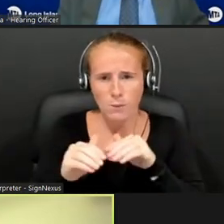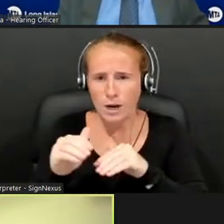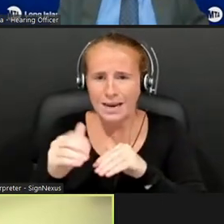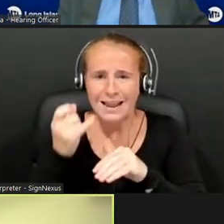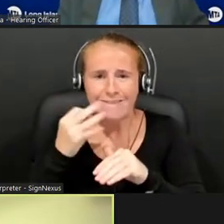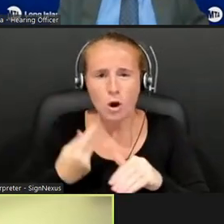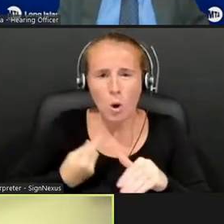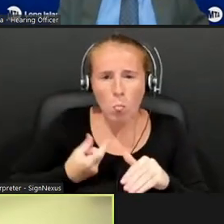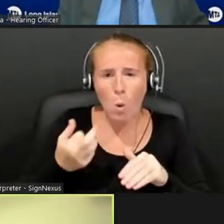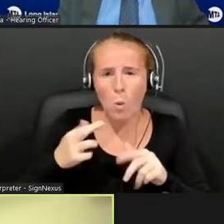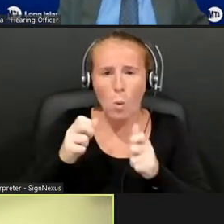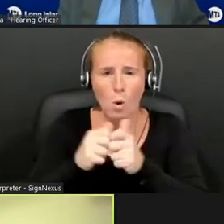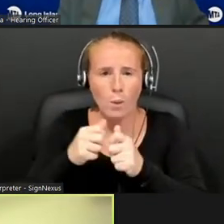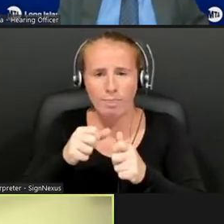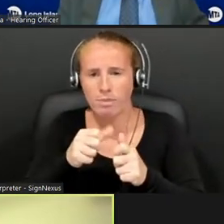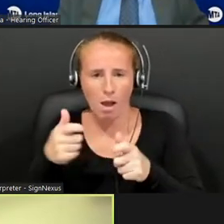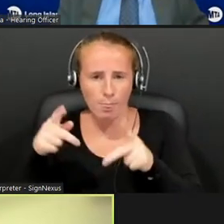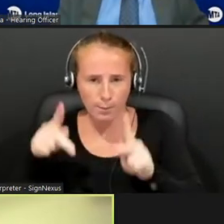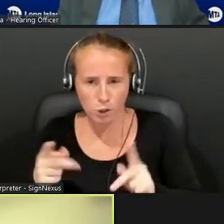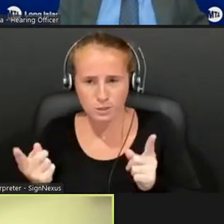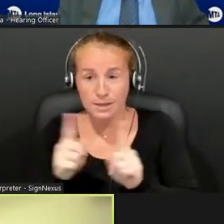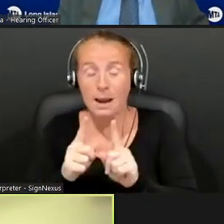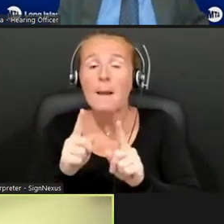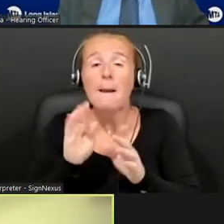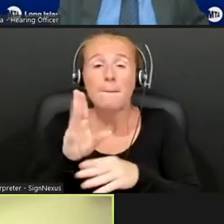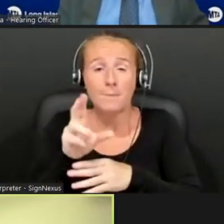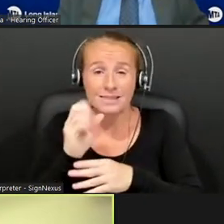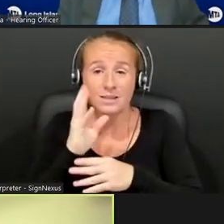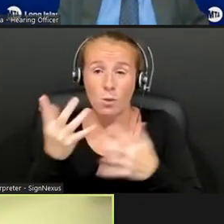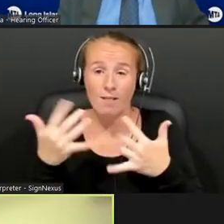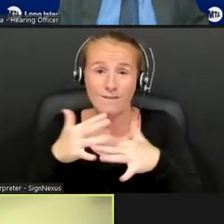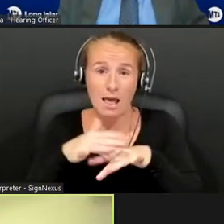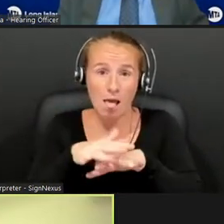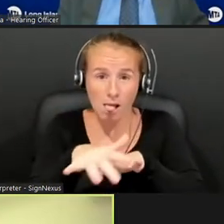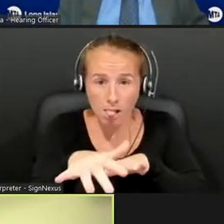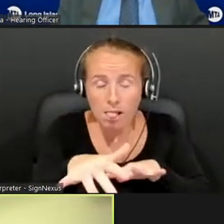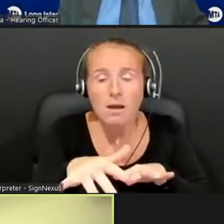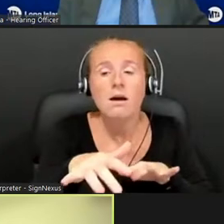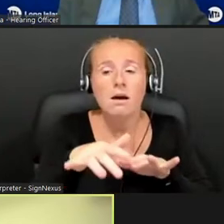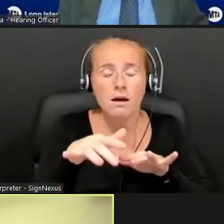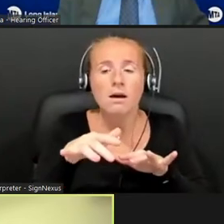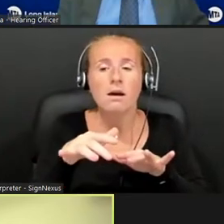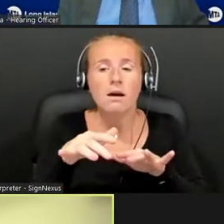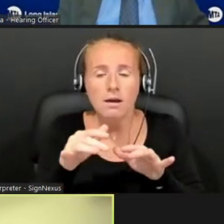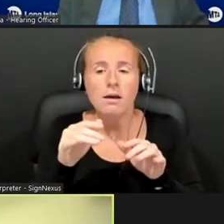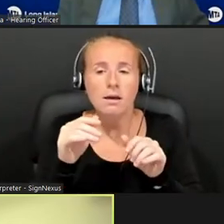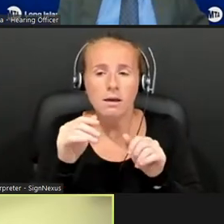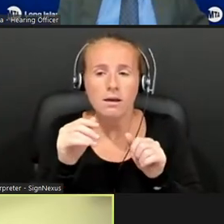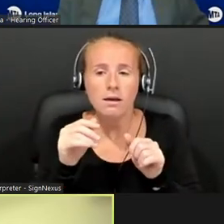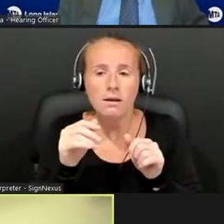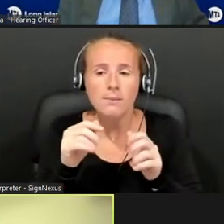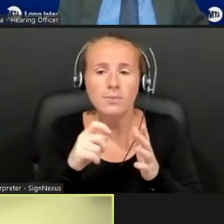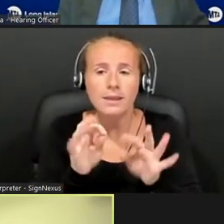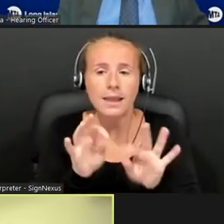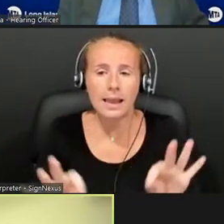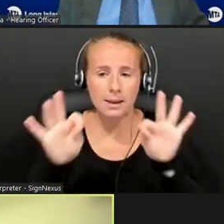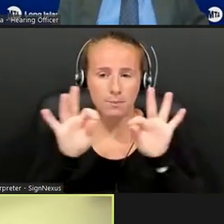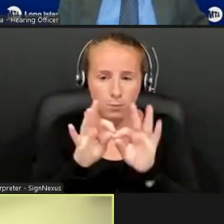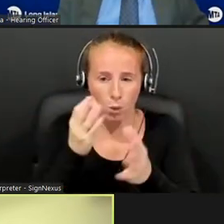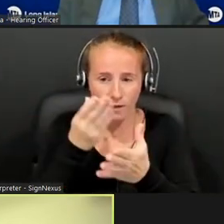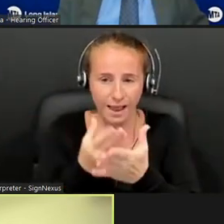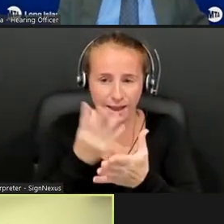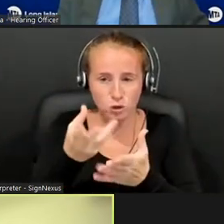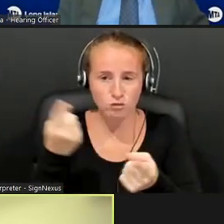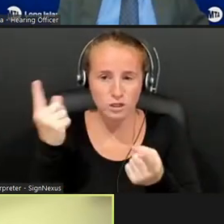with a companion as buses fill up for passenger emissions drop further a key objective of congestion pricing is to reduce emissions in